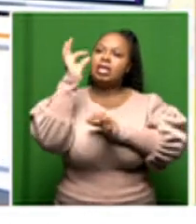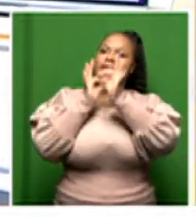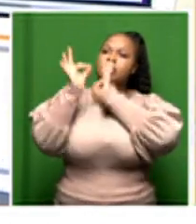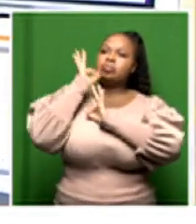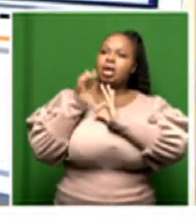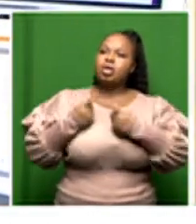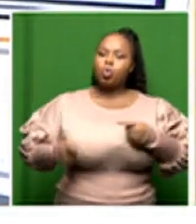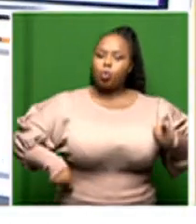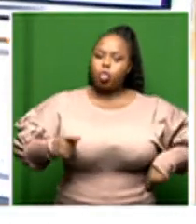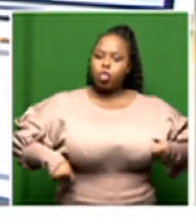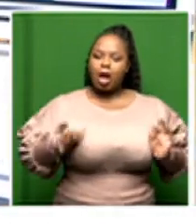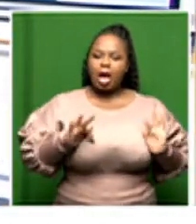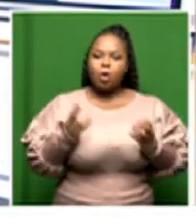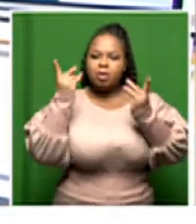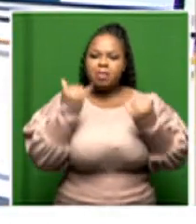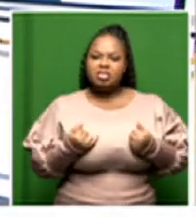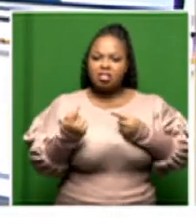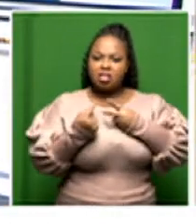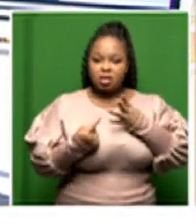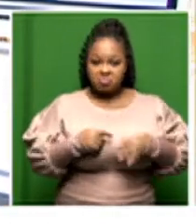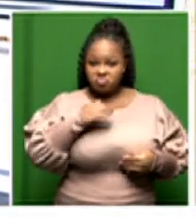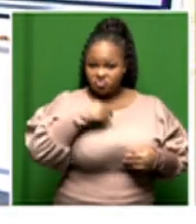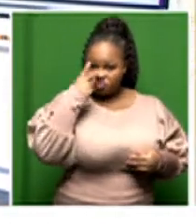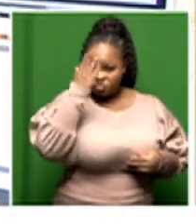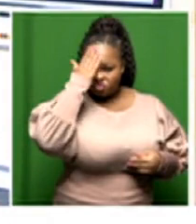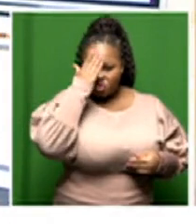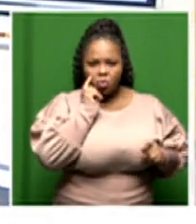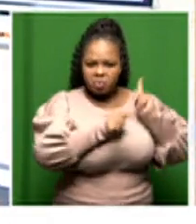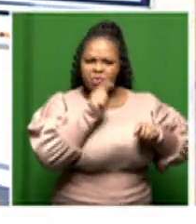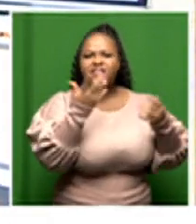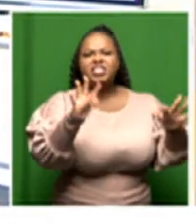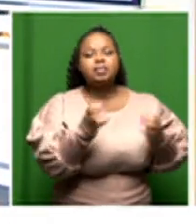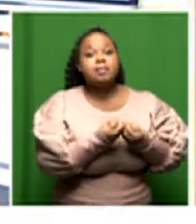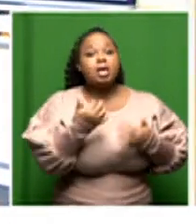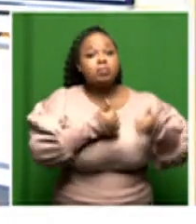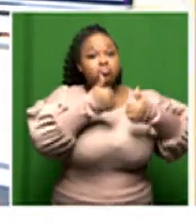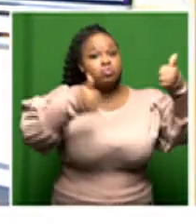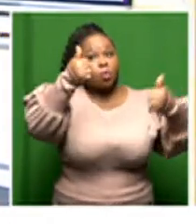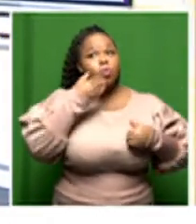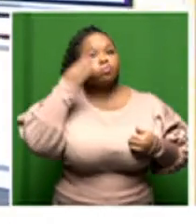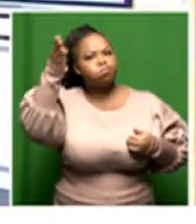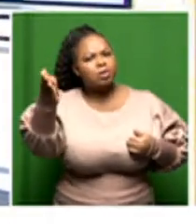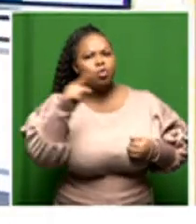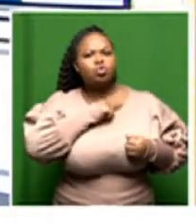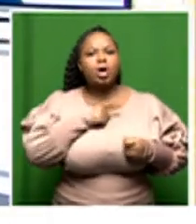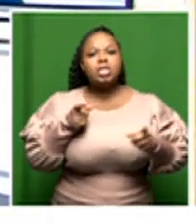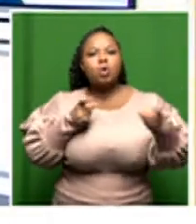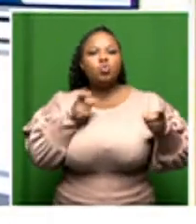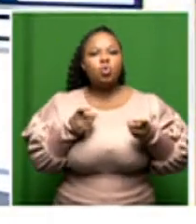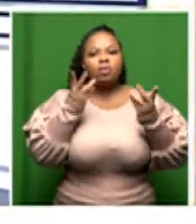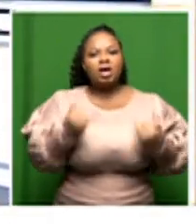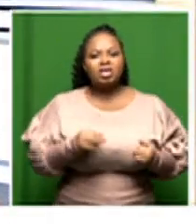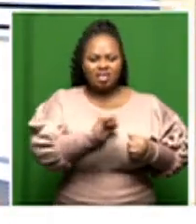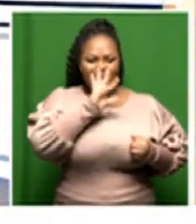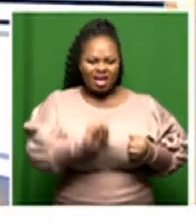our money? I'm sure you may have seen some of these criticisms being leveled against a lot of the dignitaries that went there, but perhaps you can explain to us how this